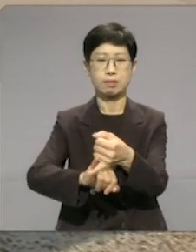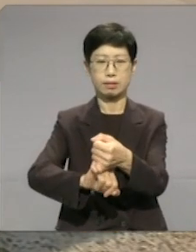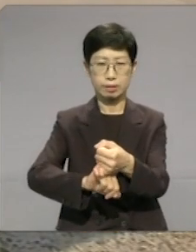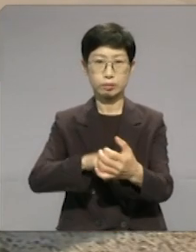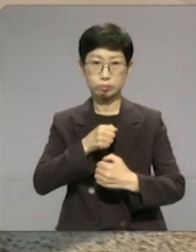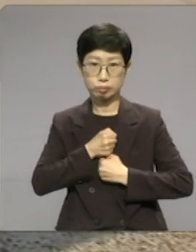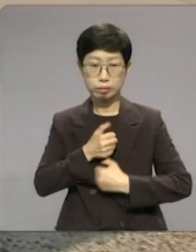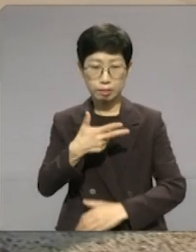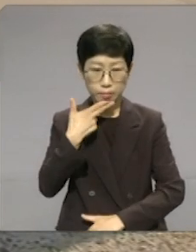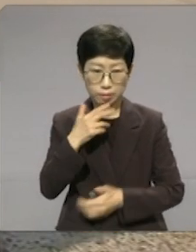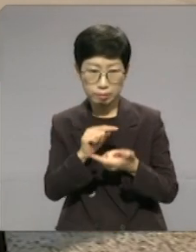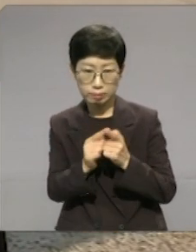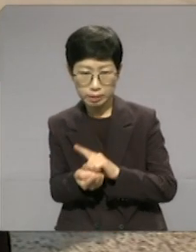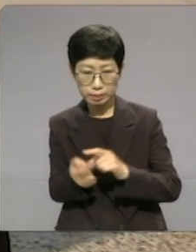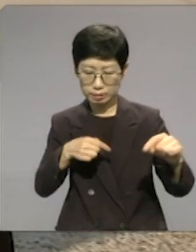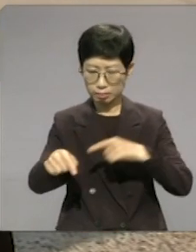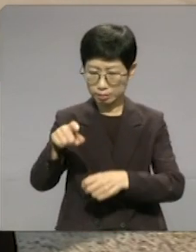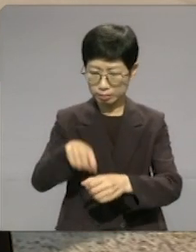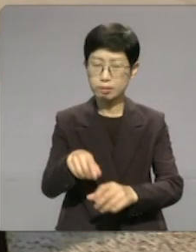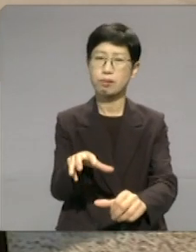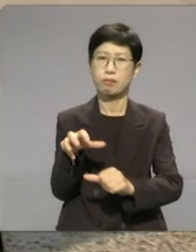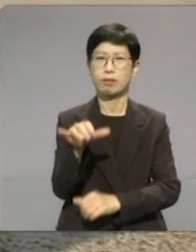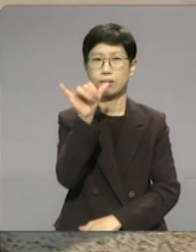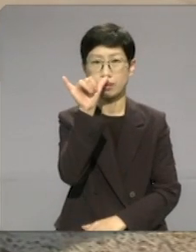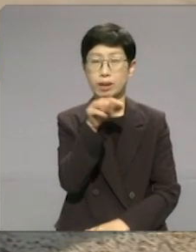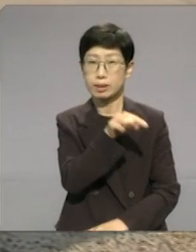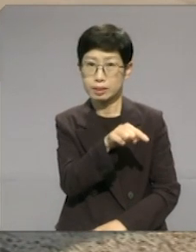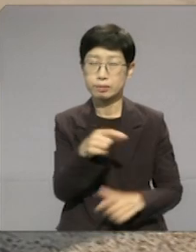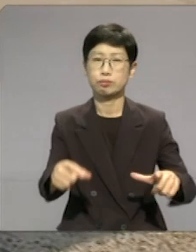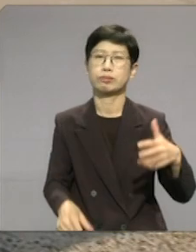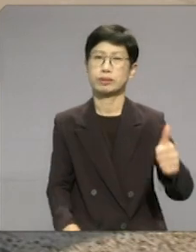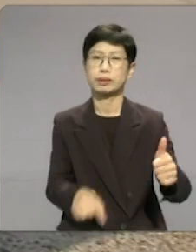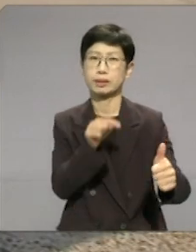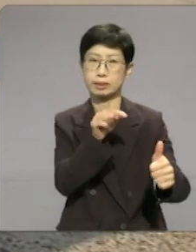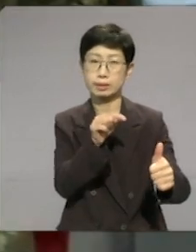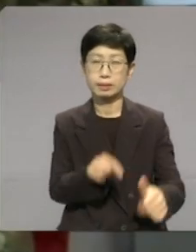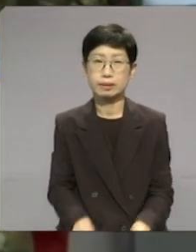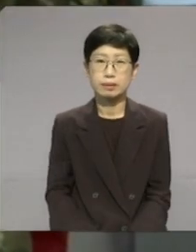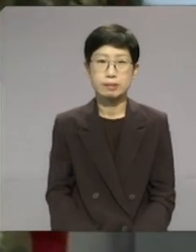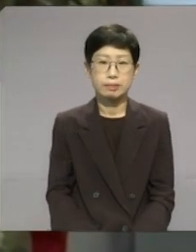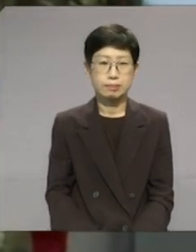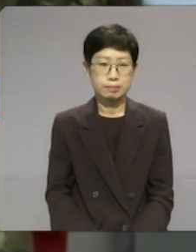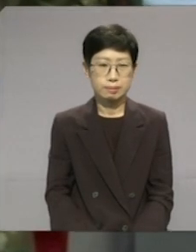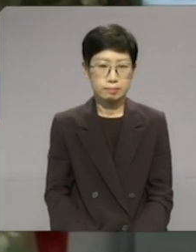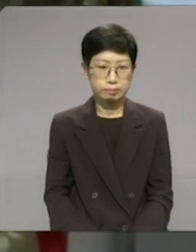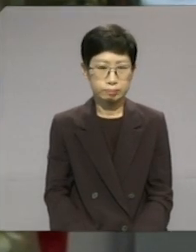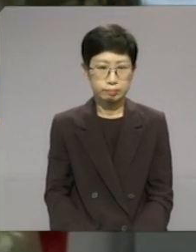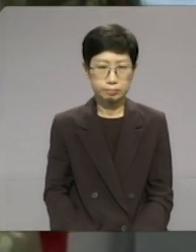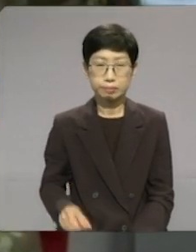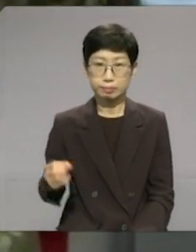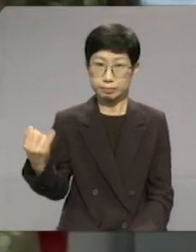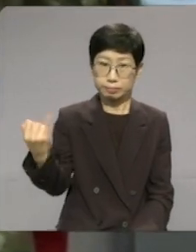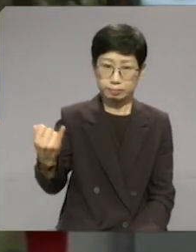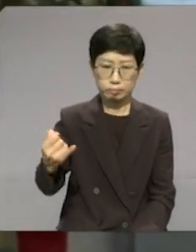political gamesmanship instead of doing the job that you took an oath to do, which is to put the people first. No, I didn't know she called me. I saw